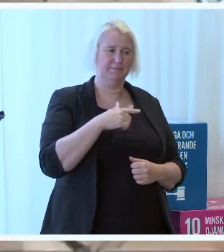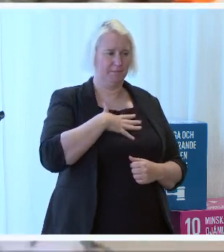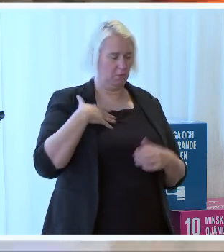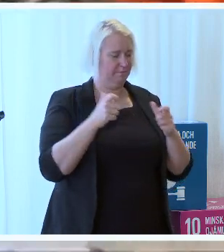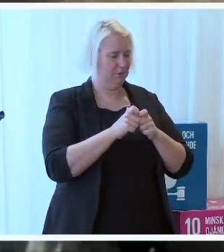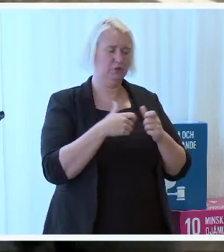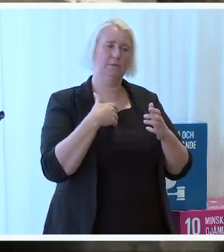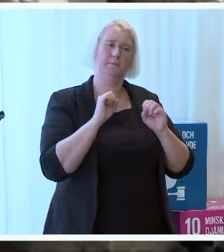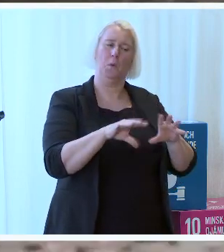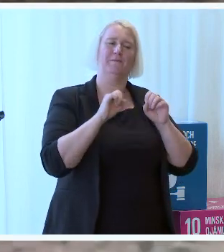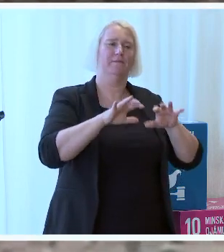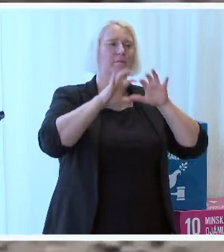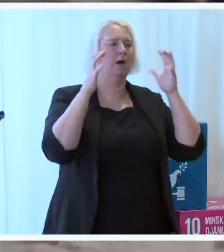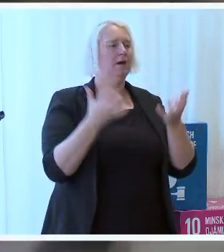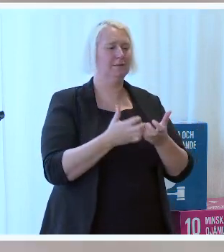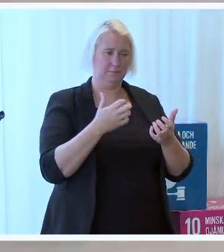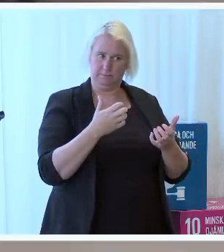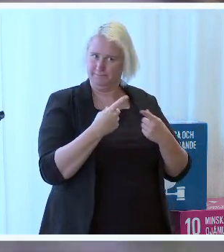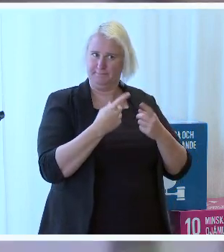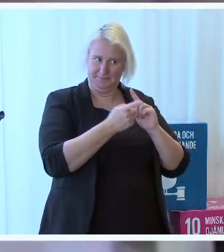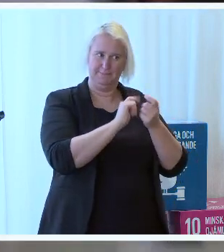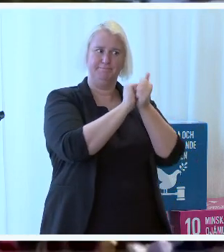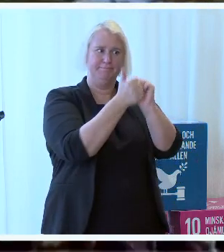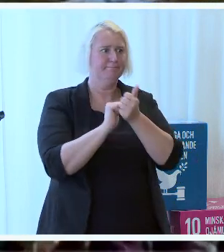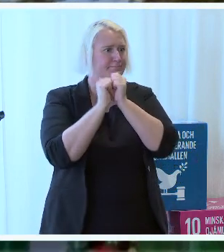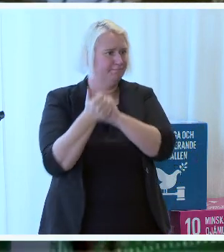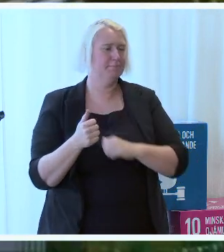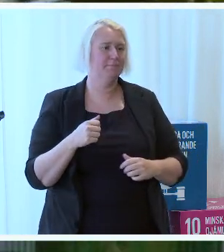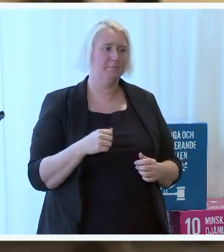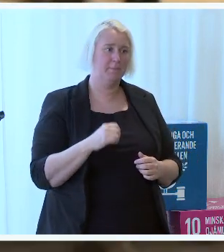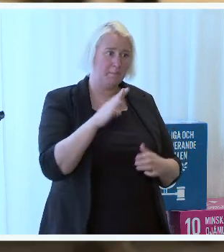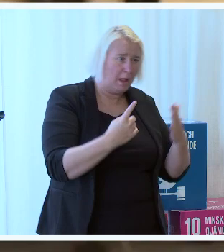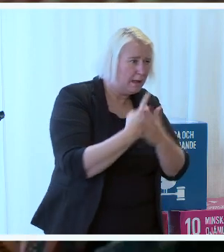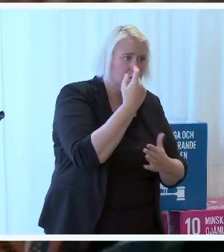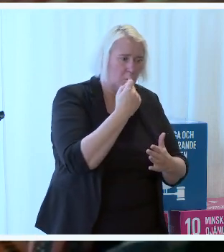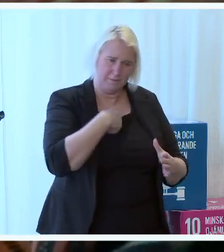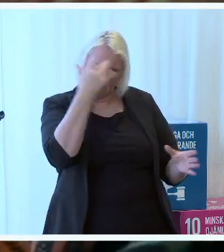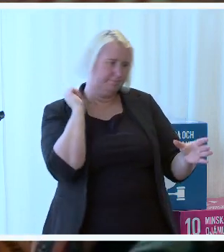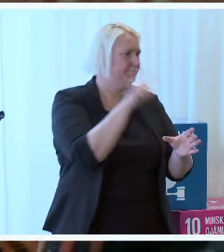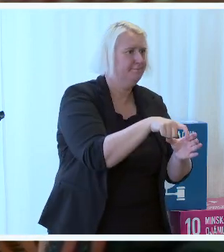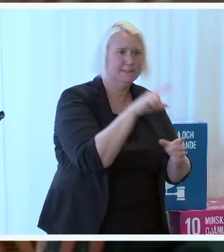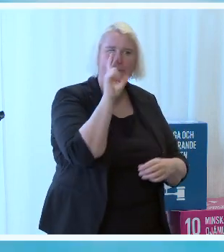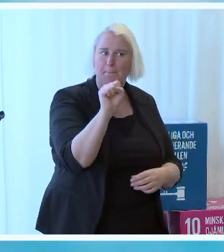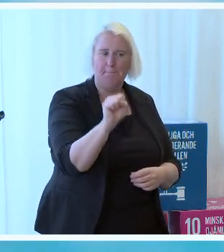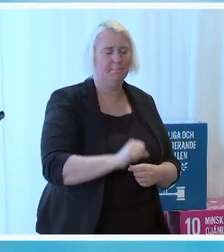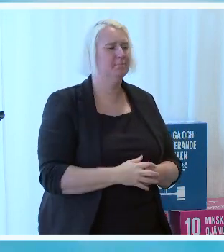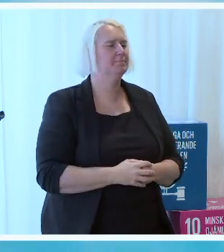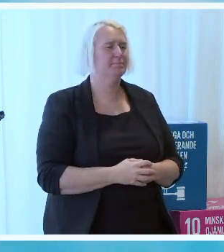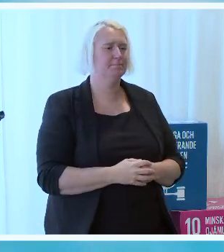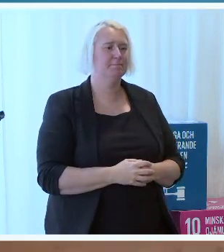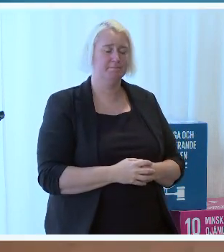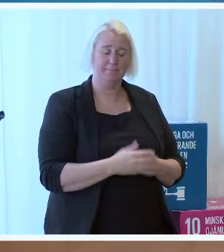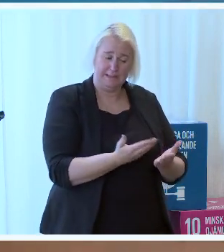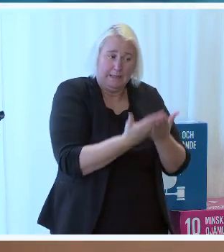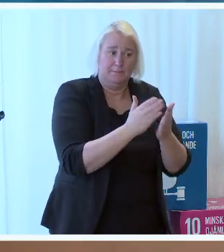Because of you, when emergencies happen, we're able to respond fast, helping save lives. And